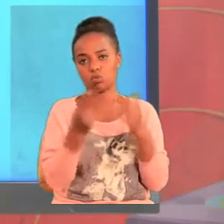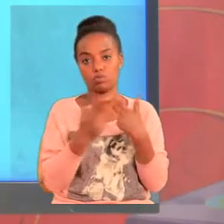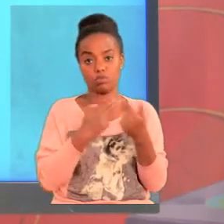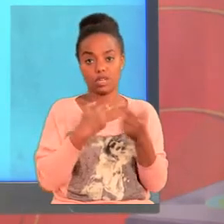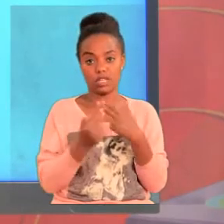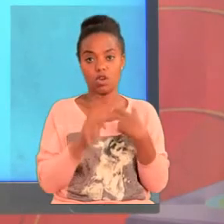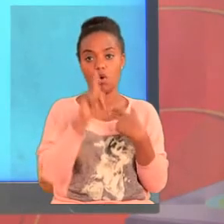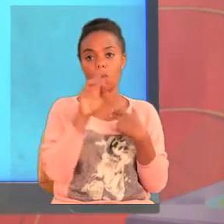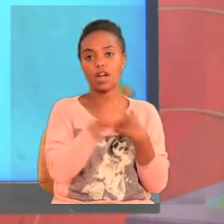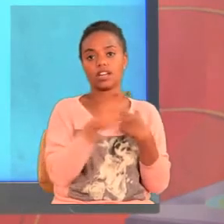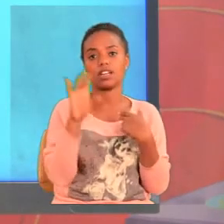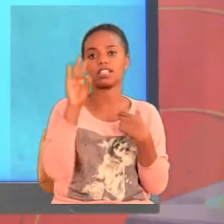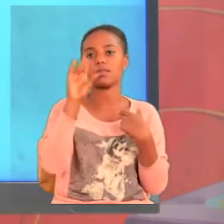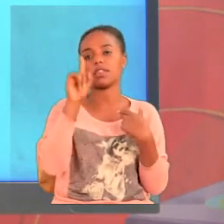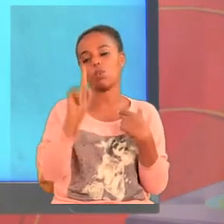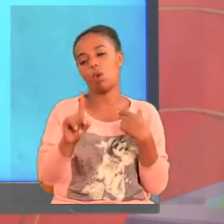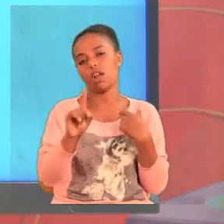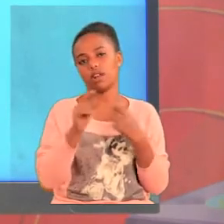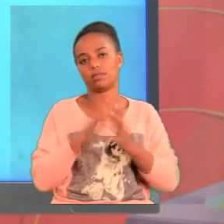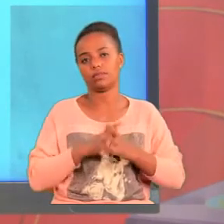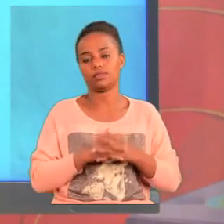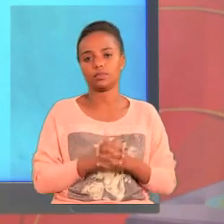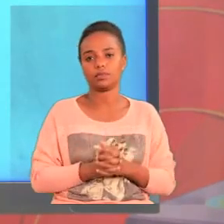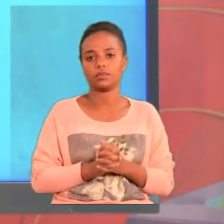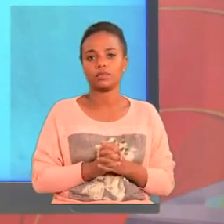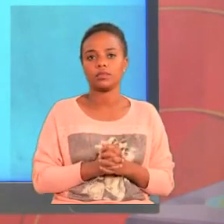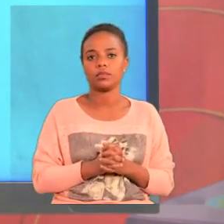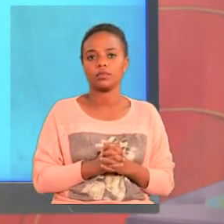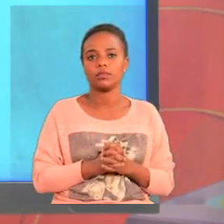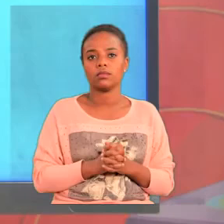get 171.